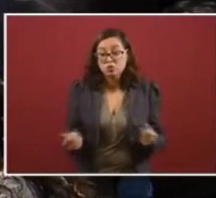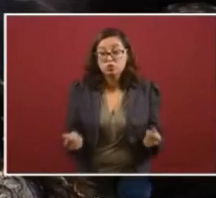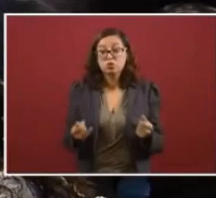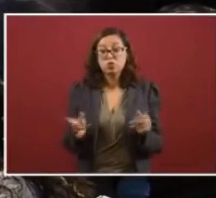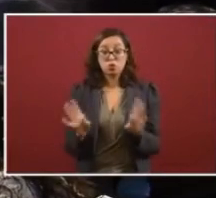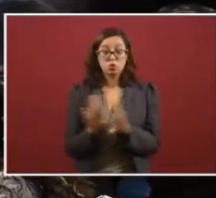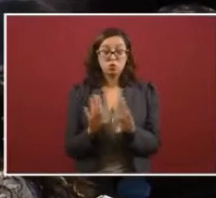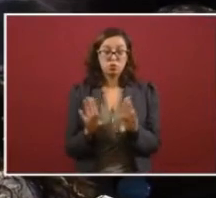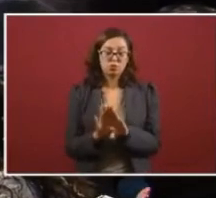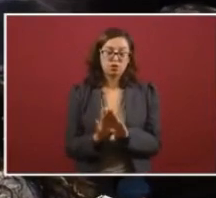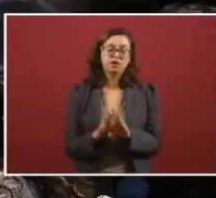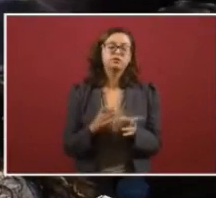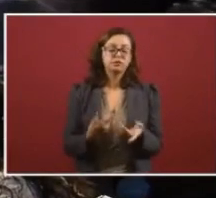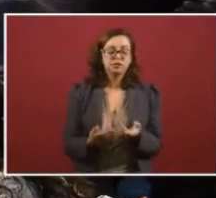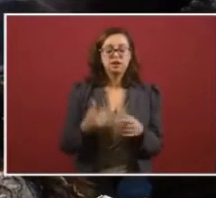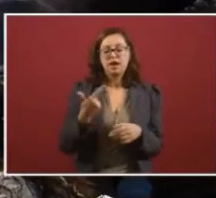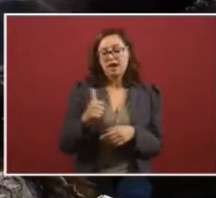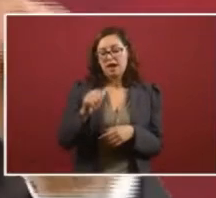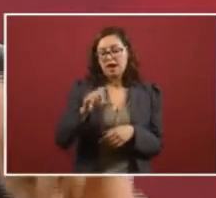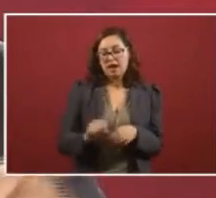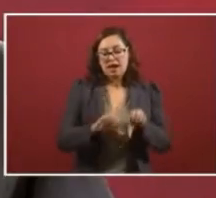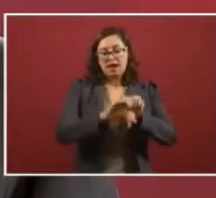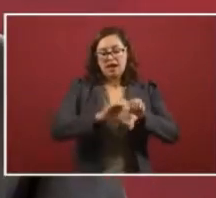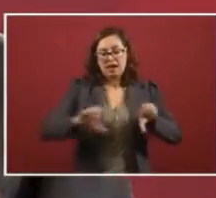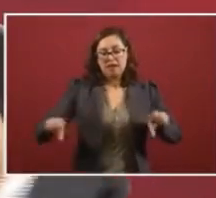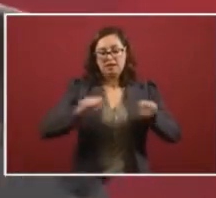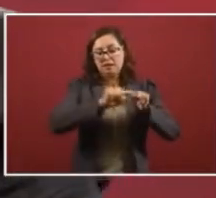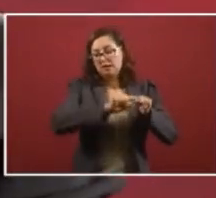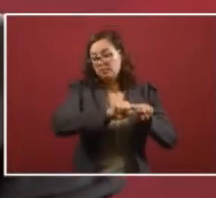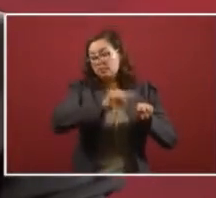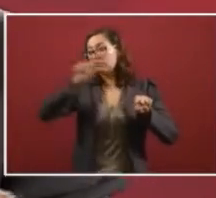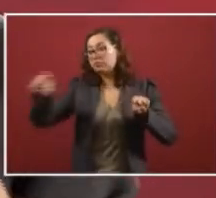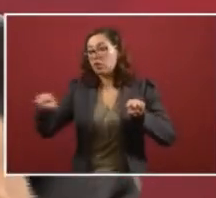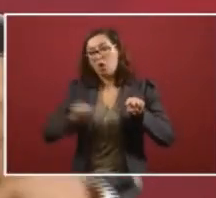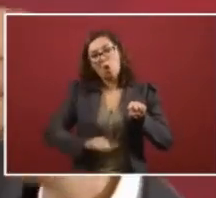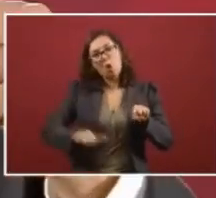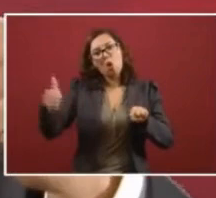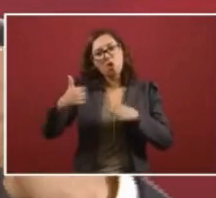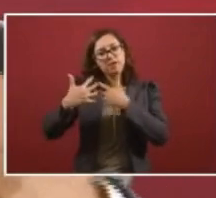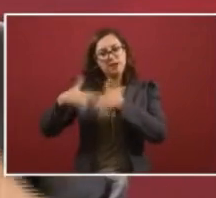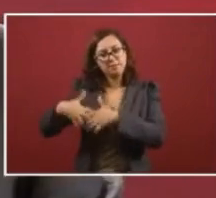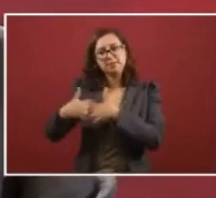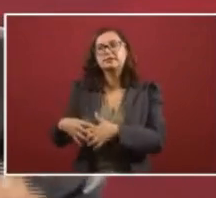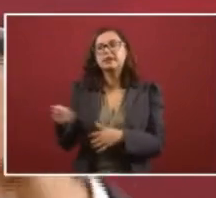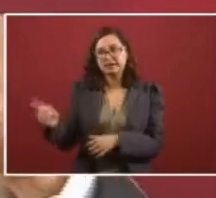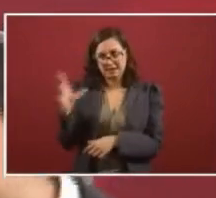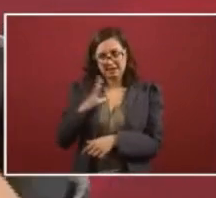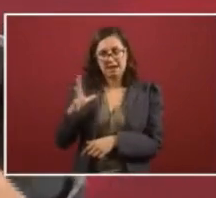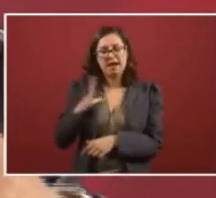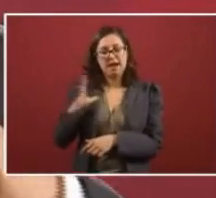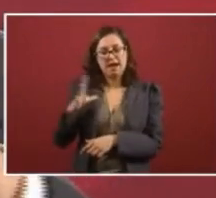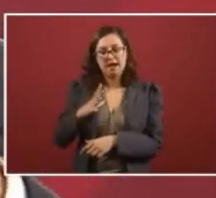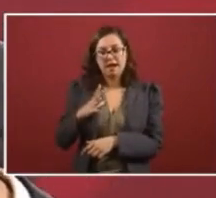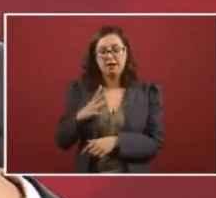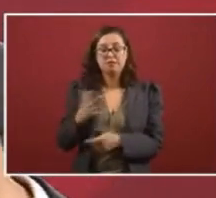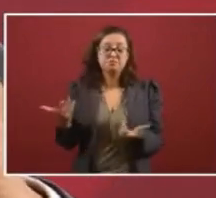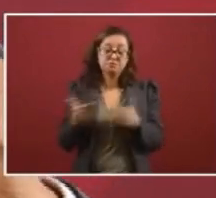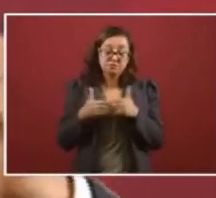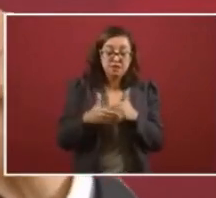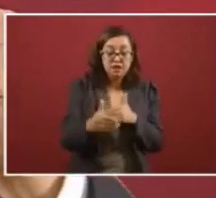utilizing these diverse gas ducts in order to take them to areas that are